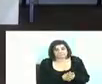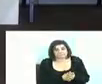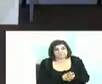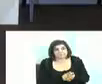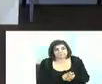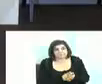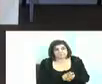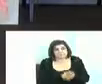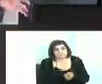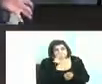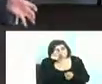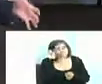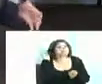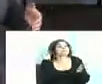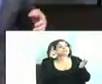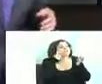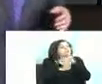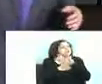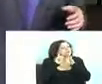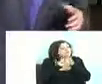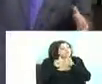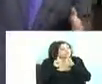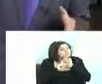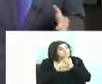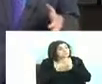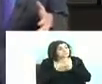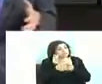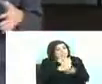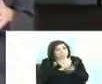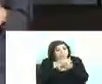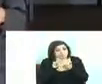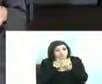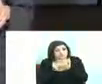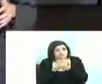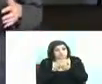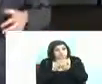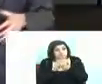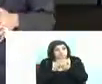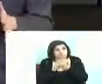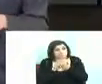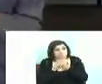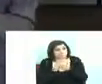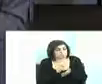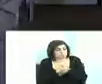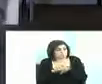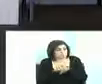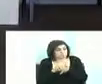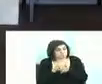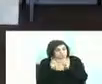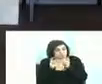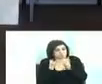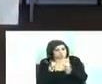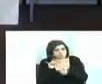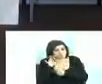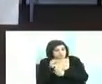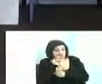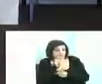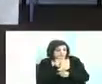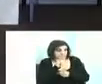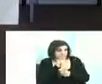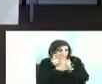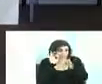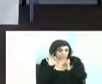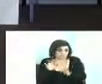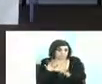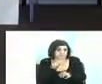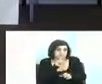Researcher, author, Brené Brown, who writes The Gifts of Imperfection, she says that she was just